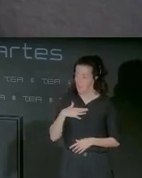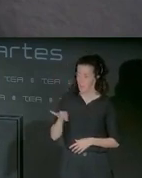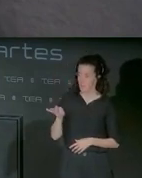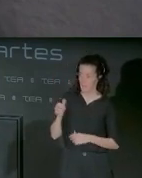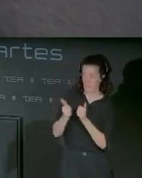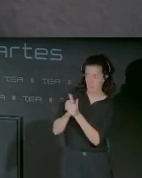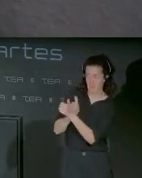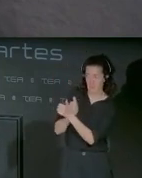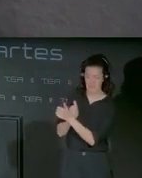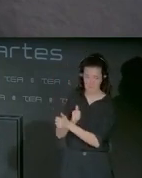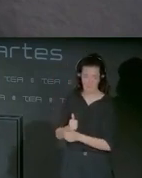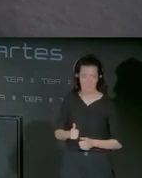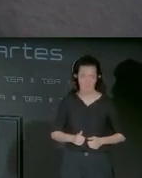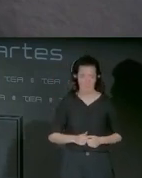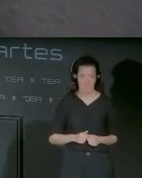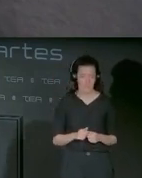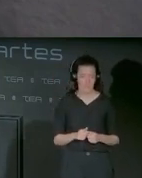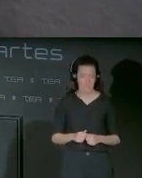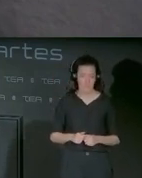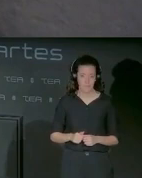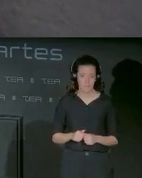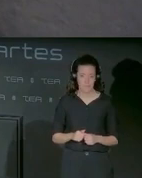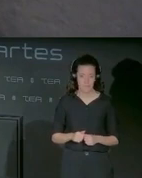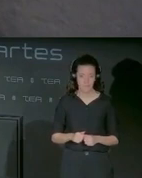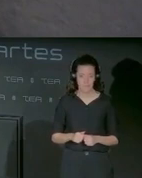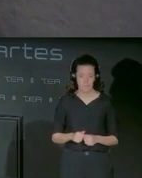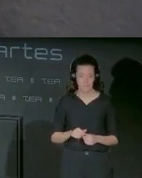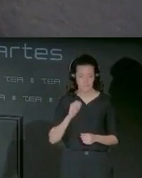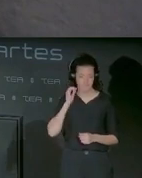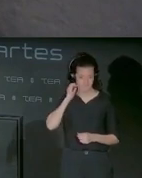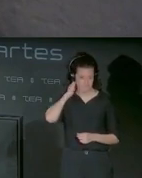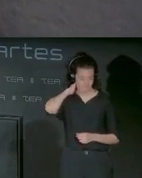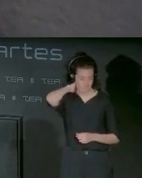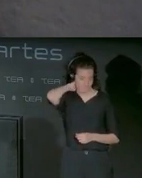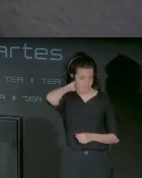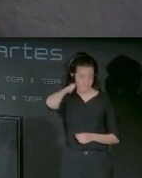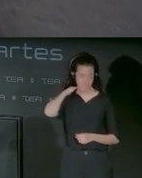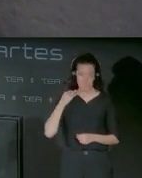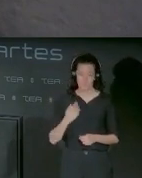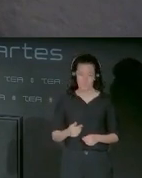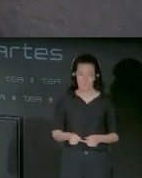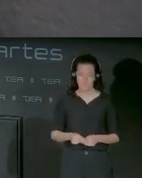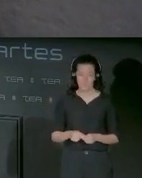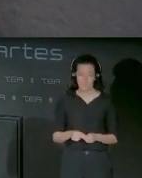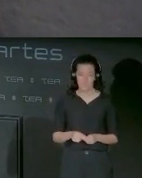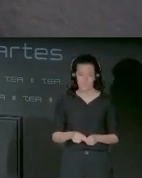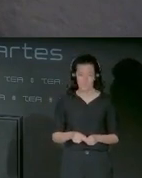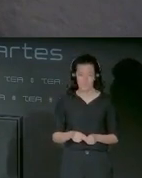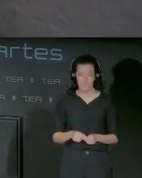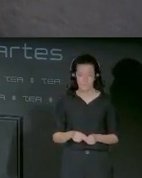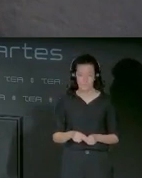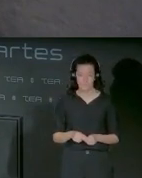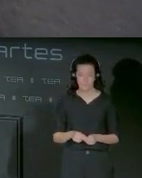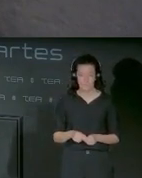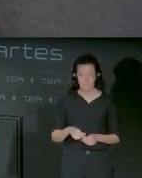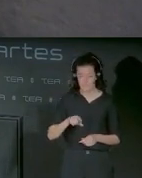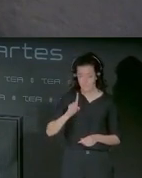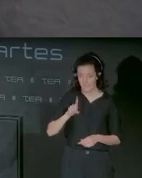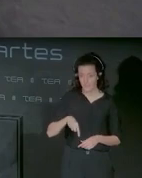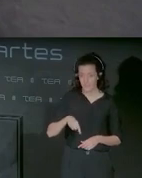So that's the larger parts that we do, and we also had a strategy to get Germany as a games